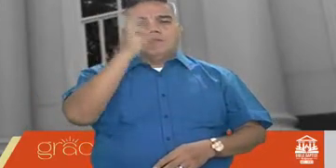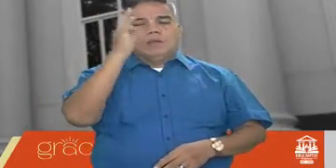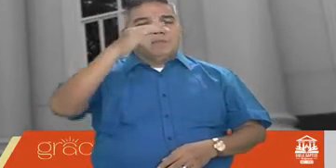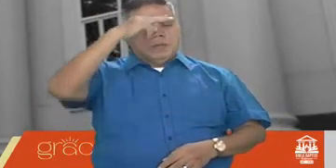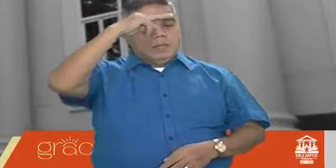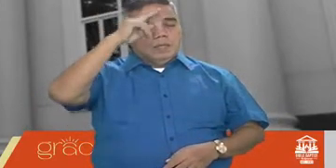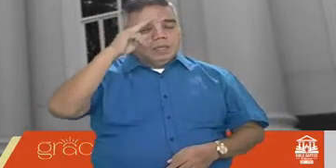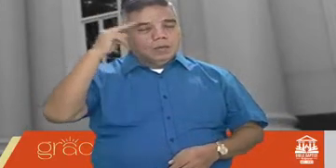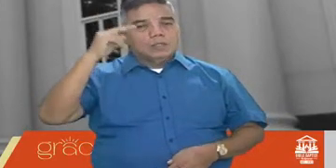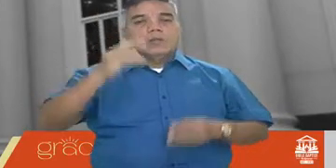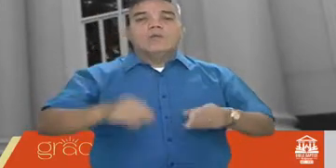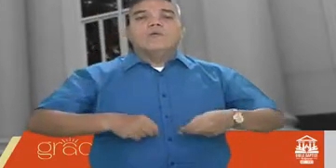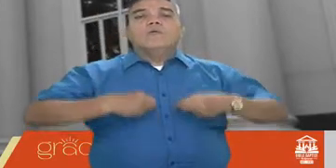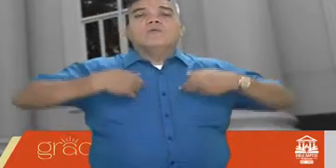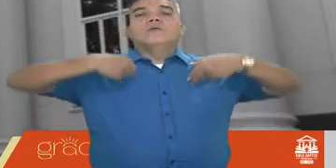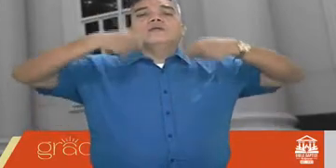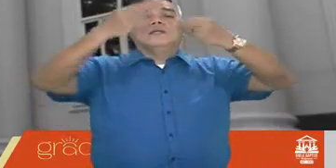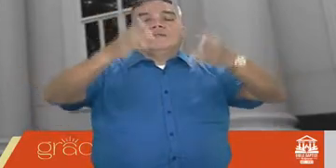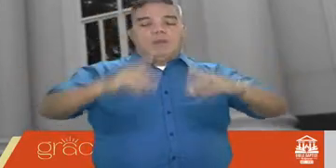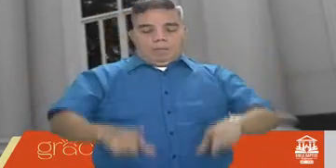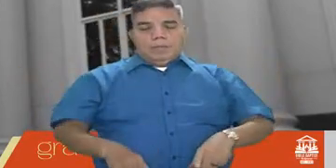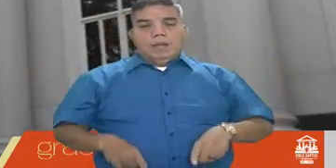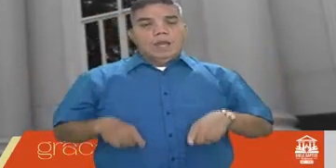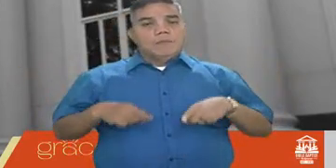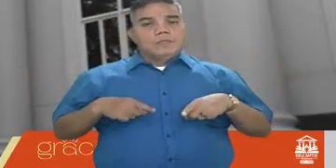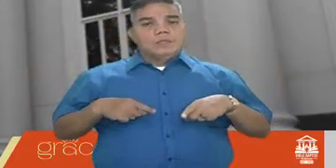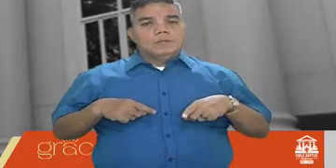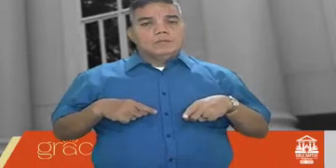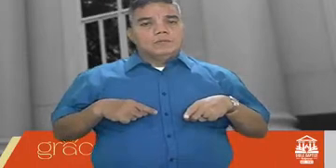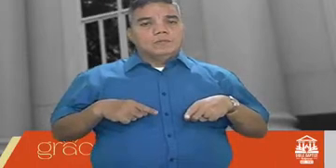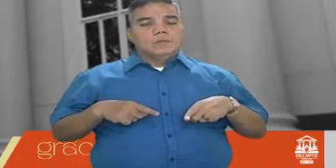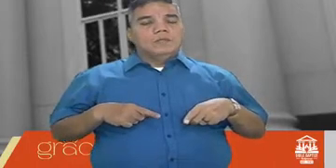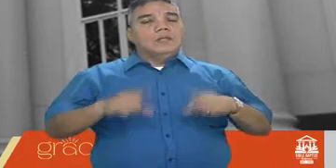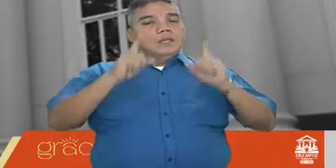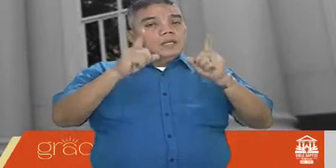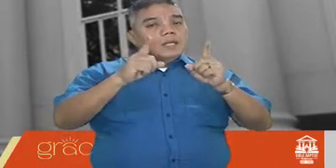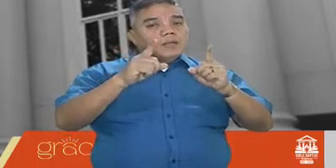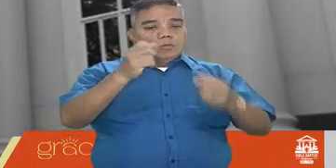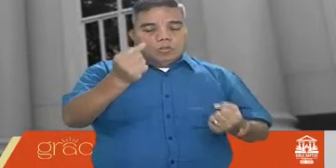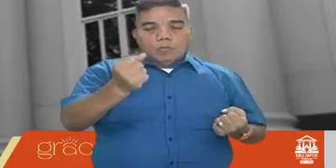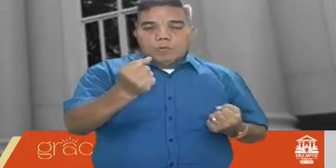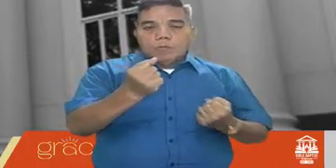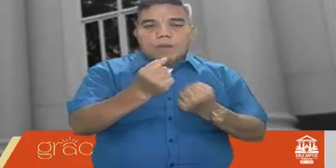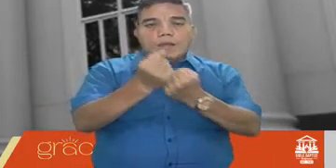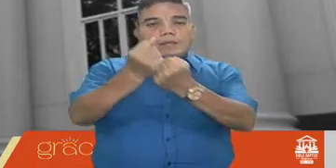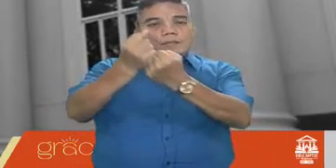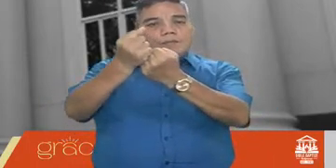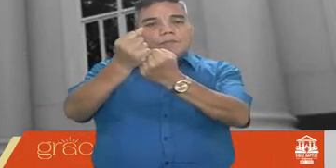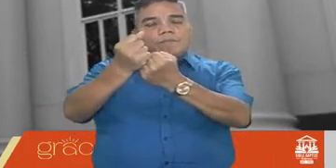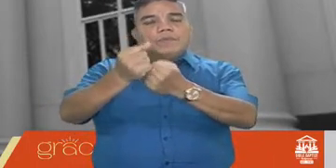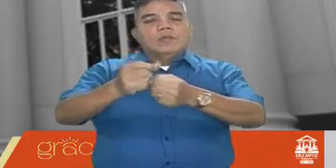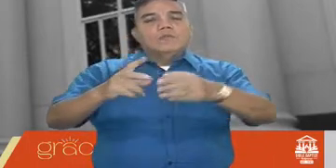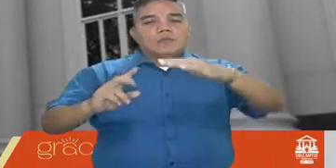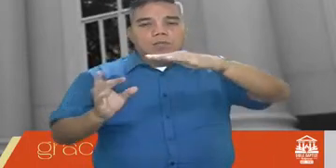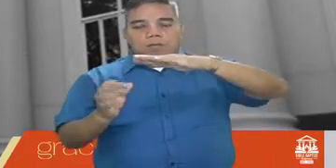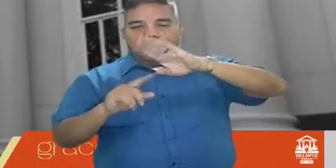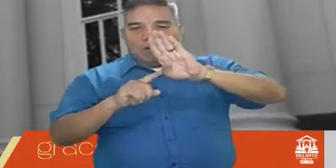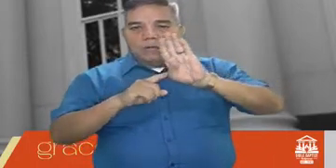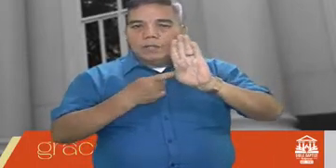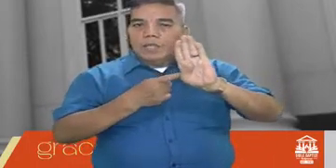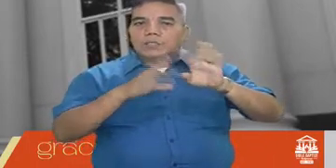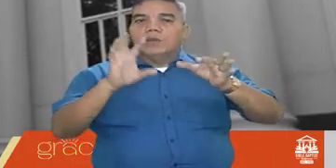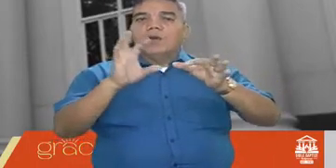Filipino heroes who give up their lives in order to provide for the